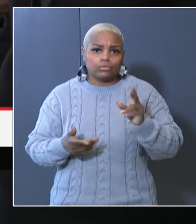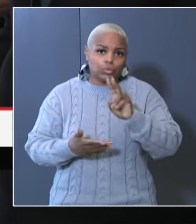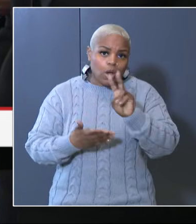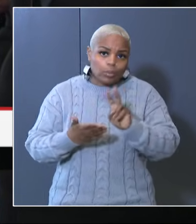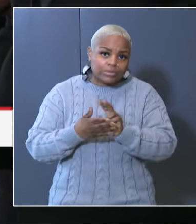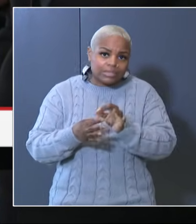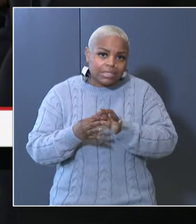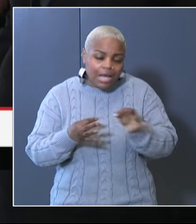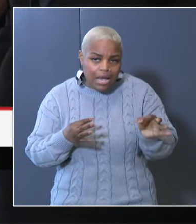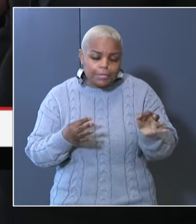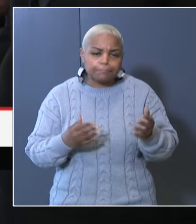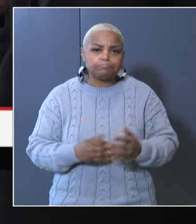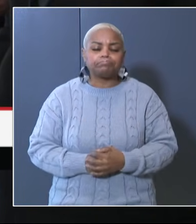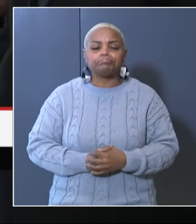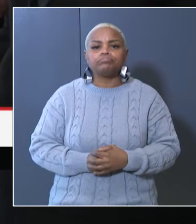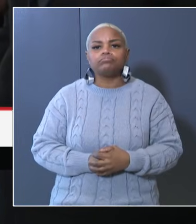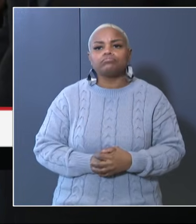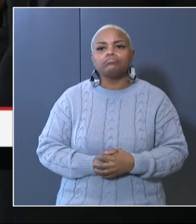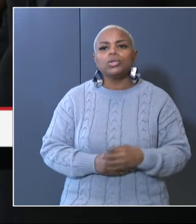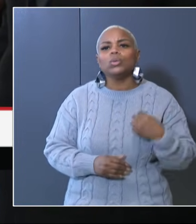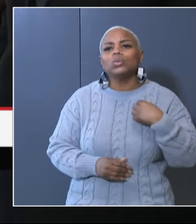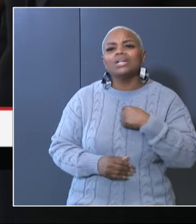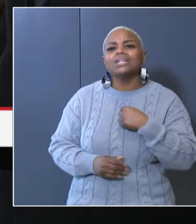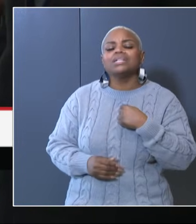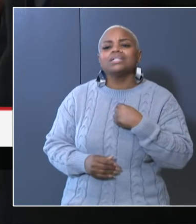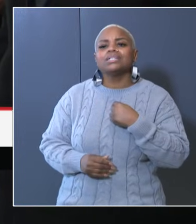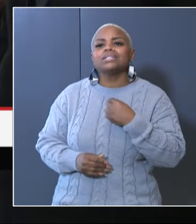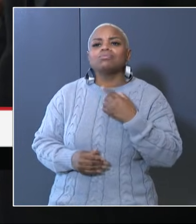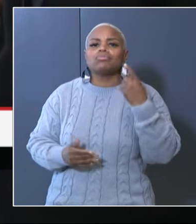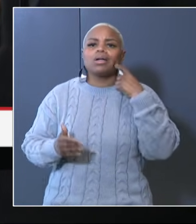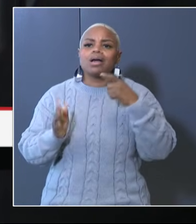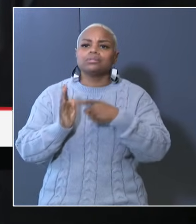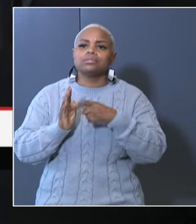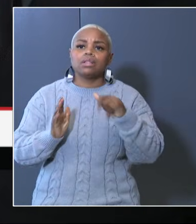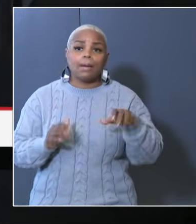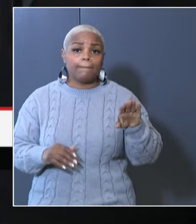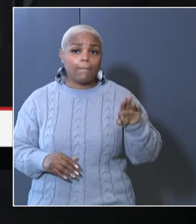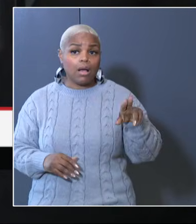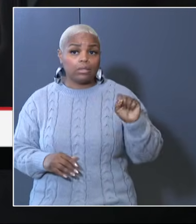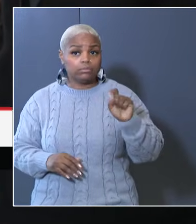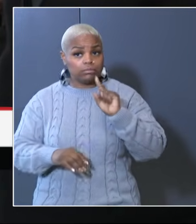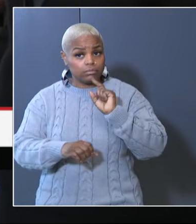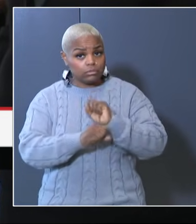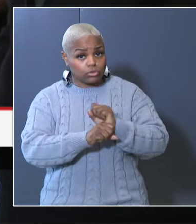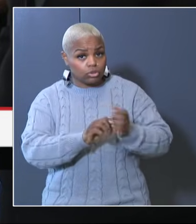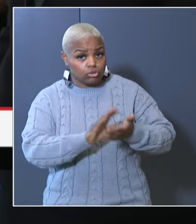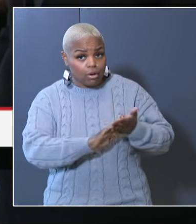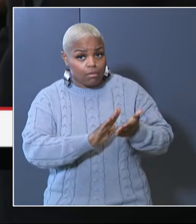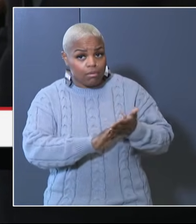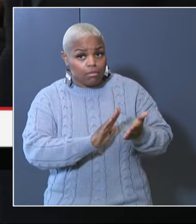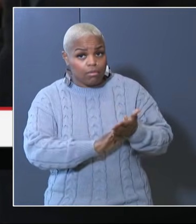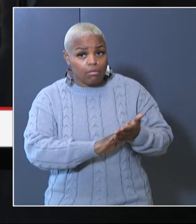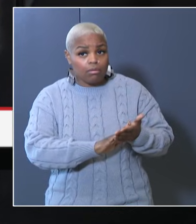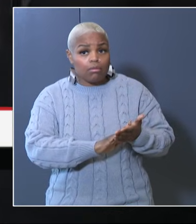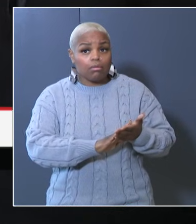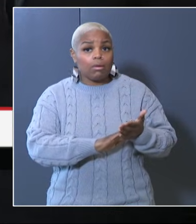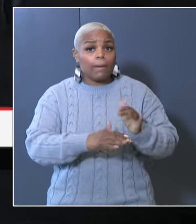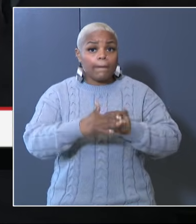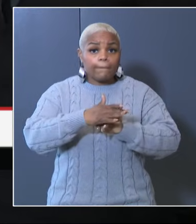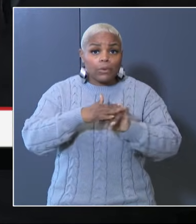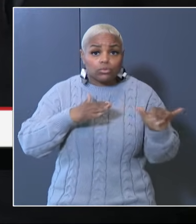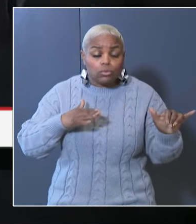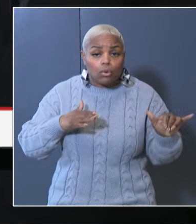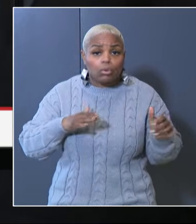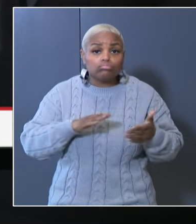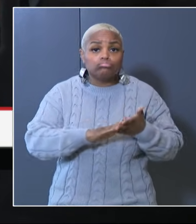moving, which was a huge to have Metro bus and the school routes that Metro serves, and our OSSI buses